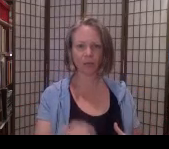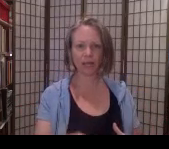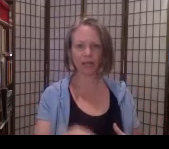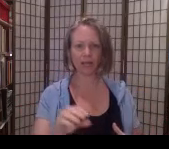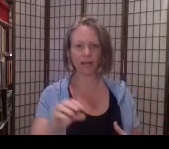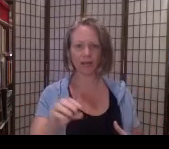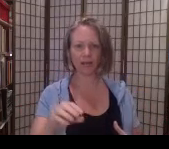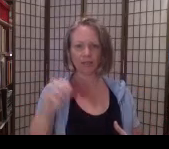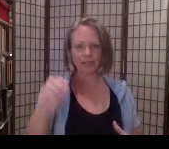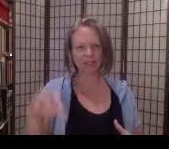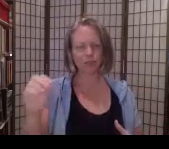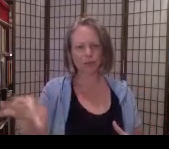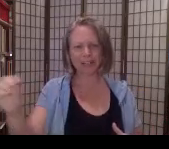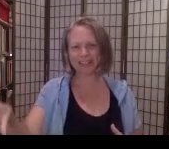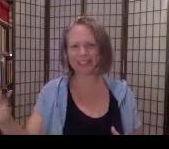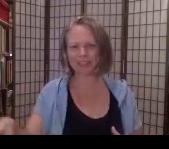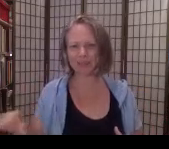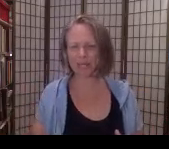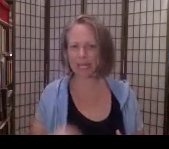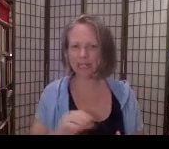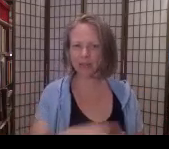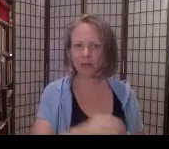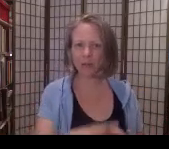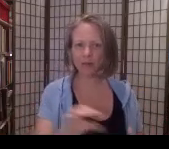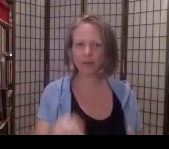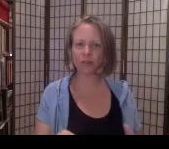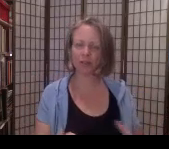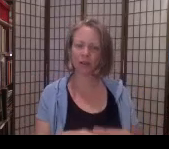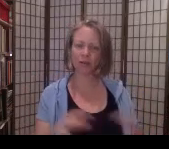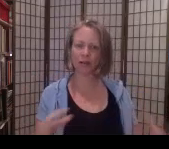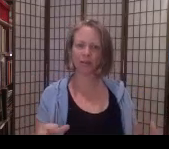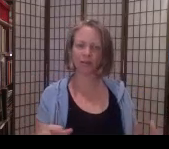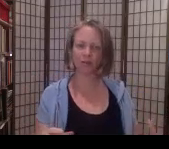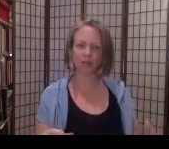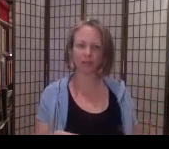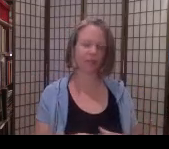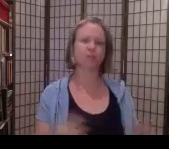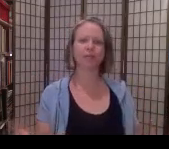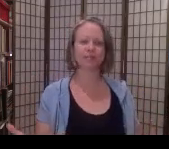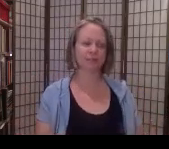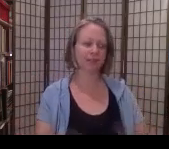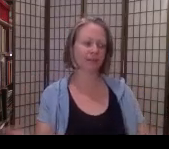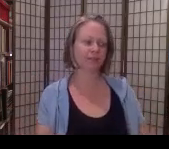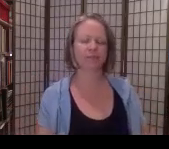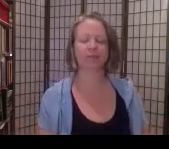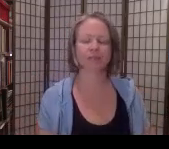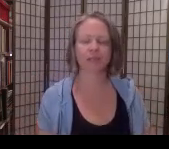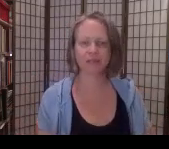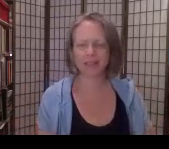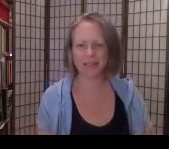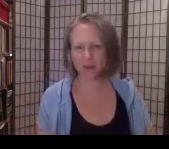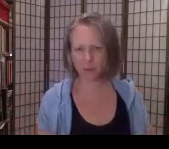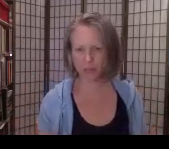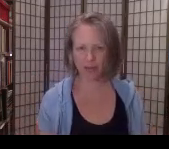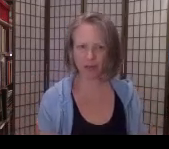like a way of spreading seeds of light almost around the earth. Like, because crickets, I mean,